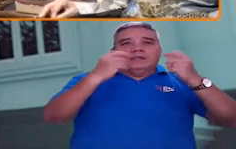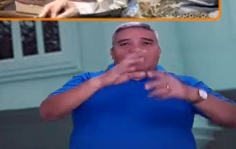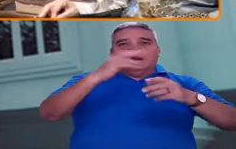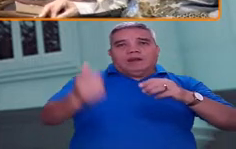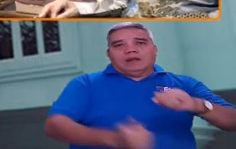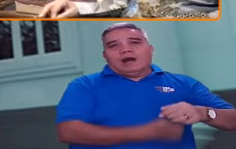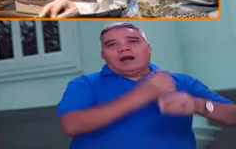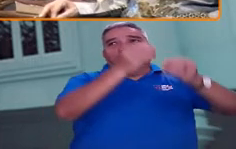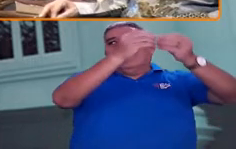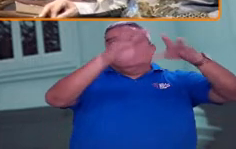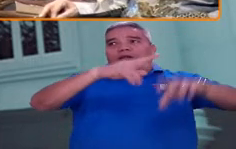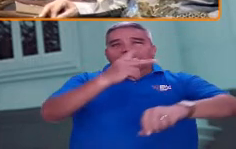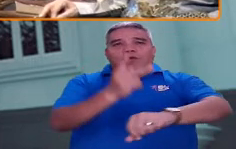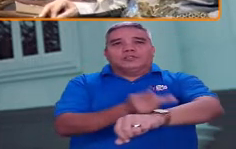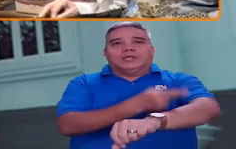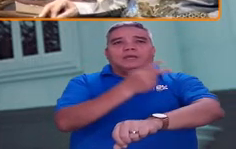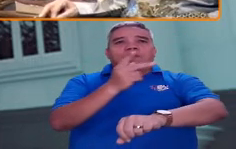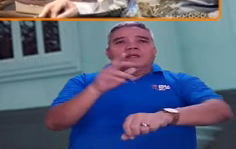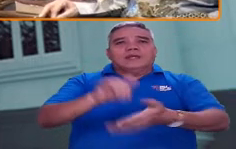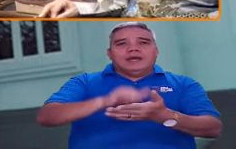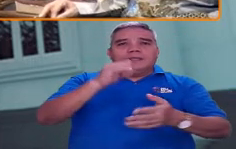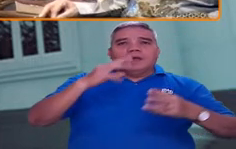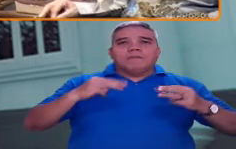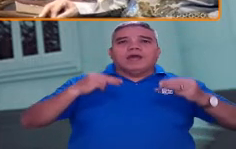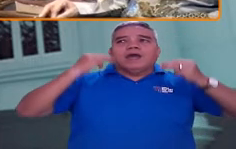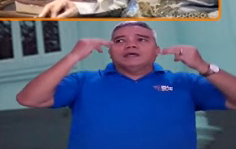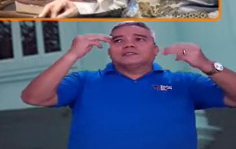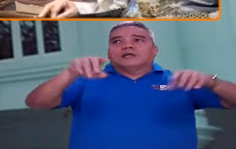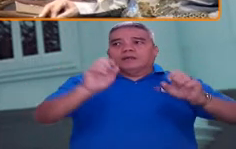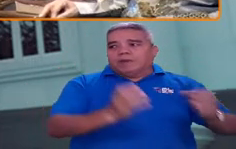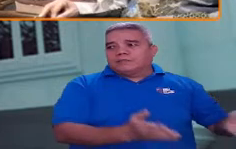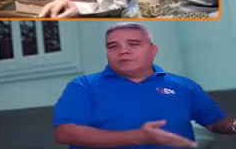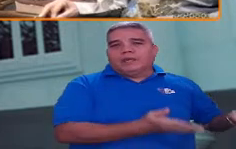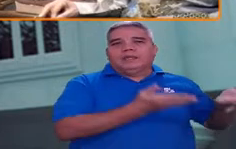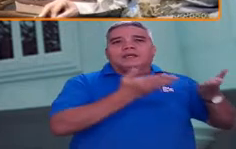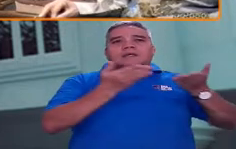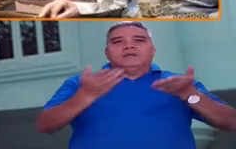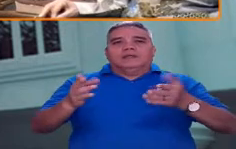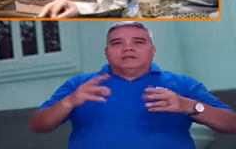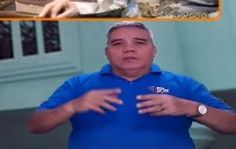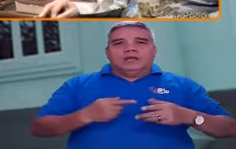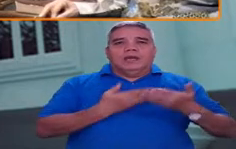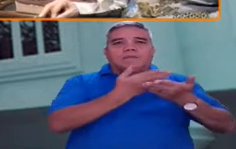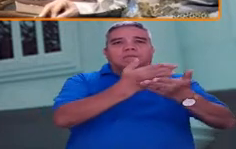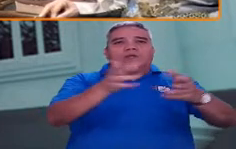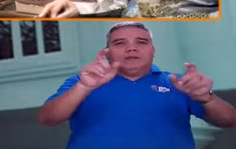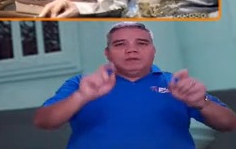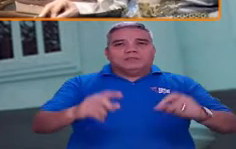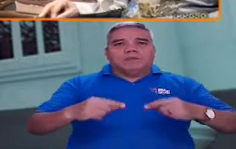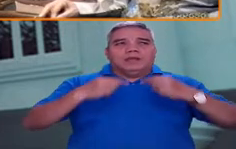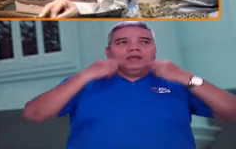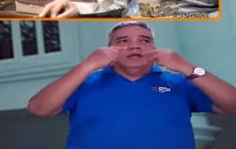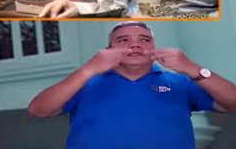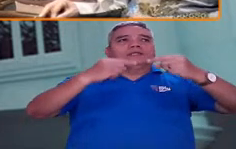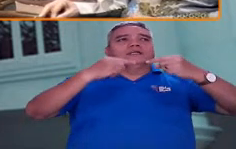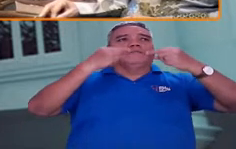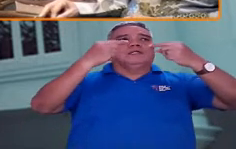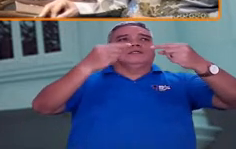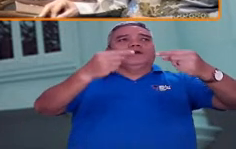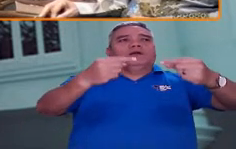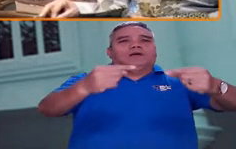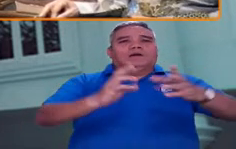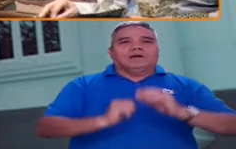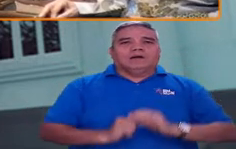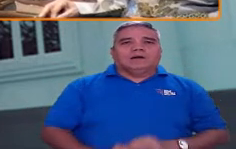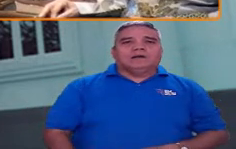Now there are others lost that the Master must bring, and to them must the